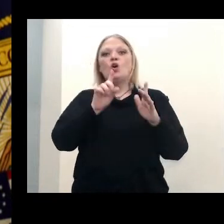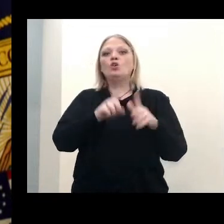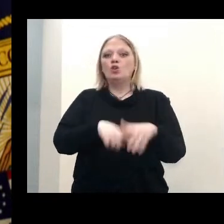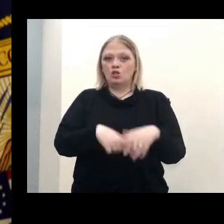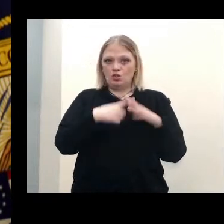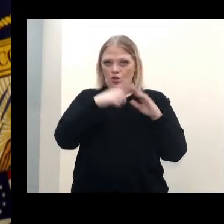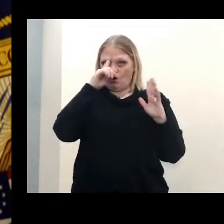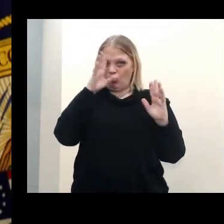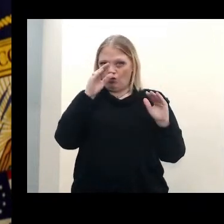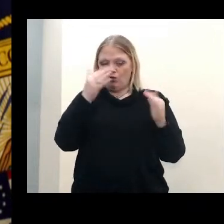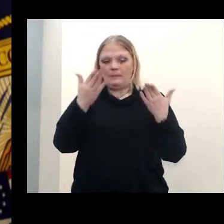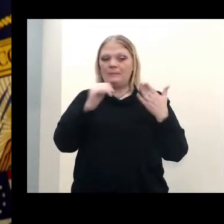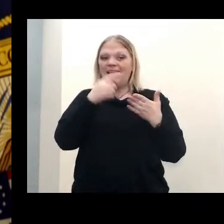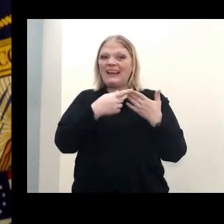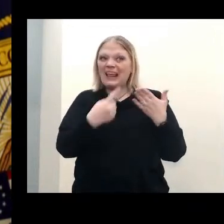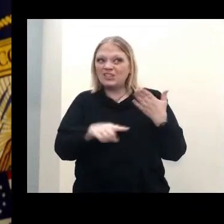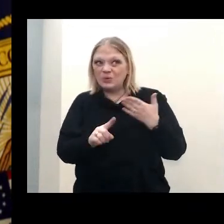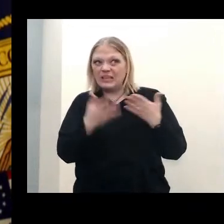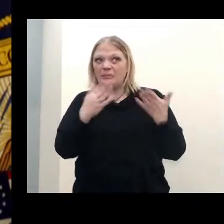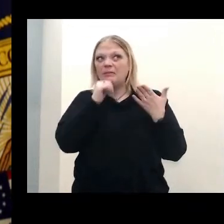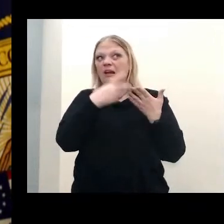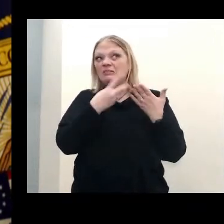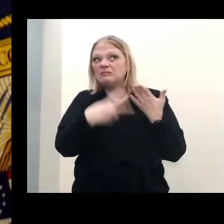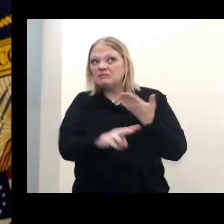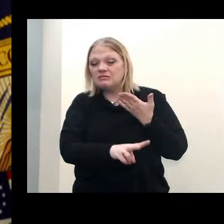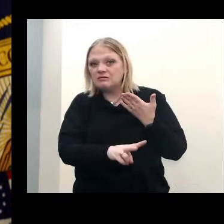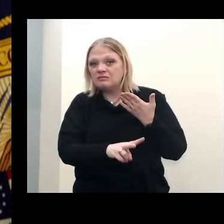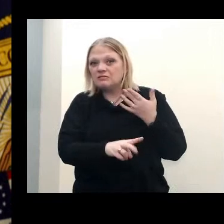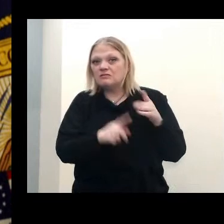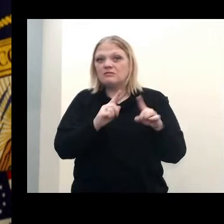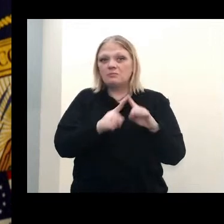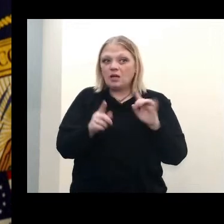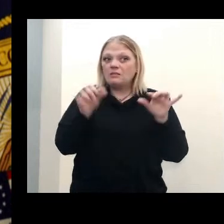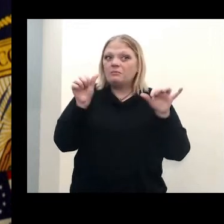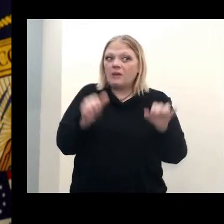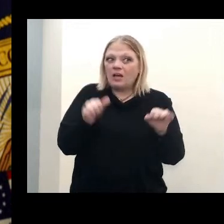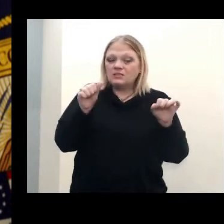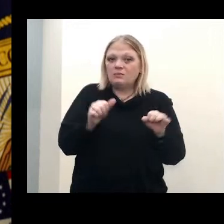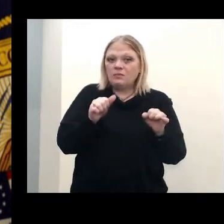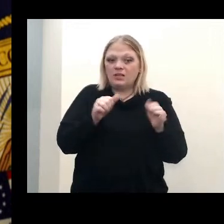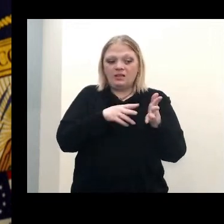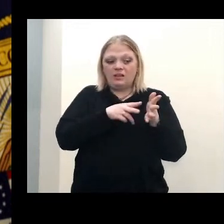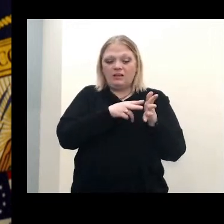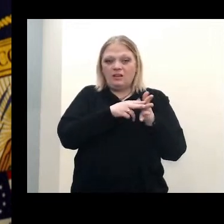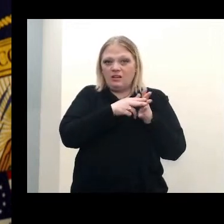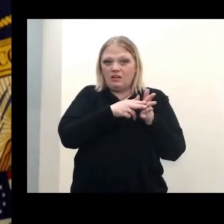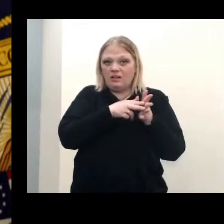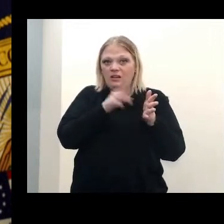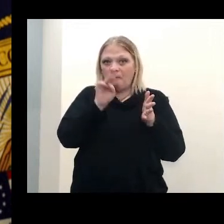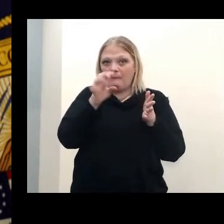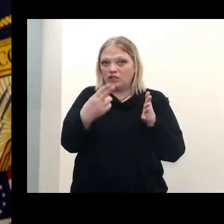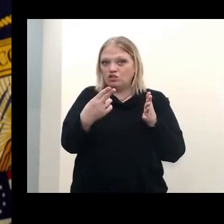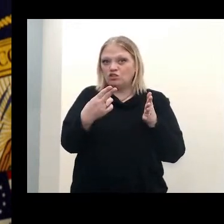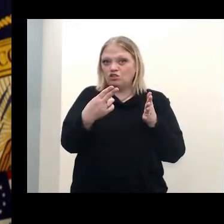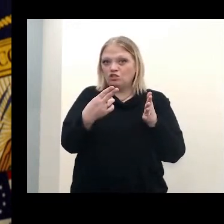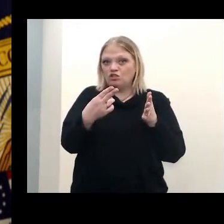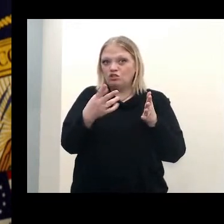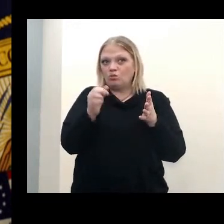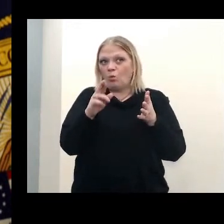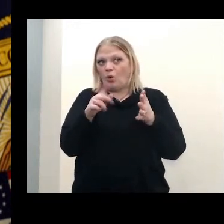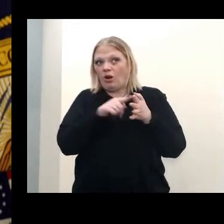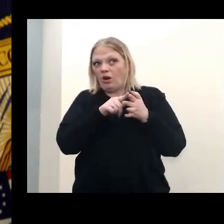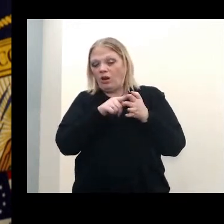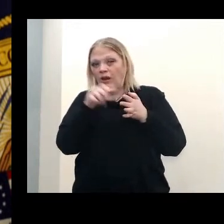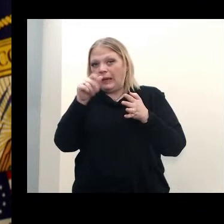this, maybe not next week, maybe not the week after that, but possibly by the middle of March, possibly by the first week in